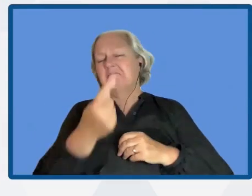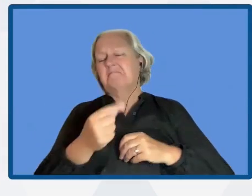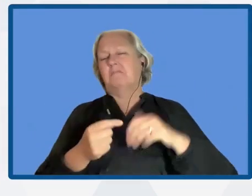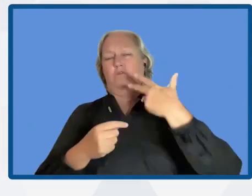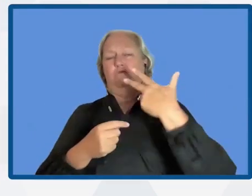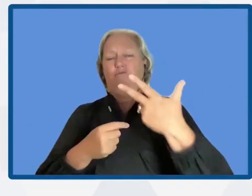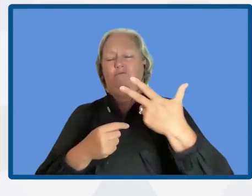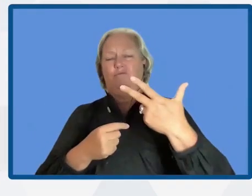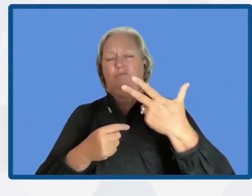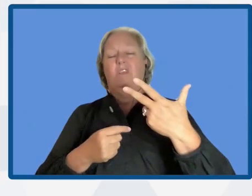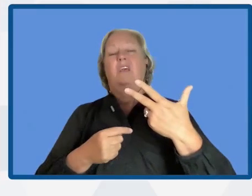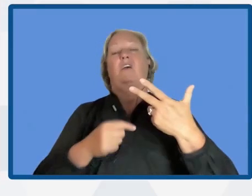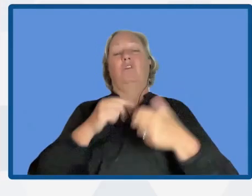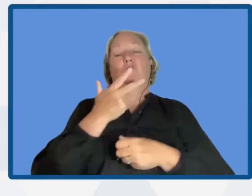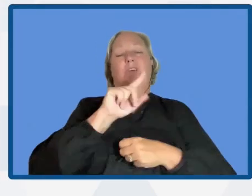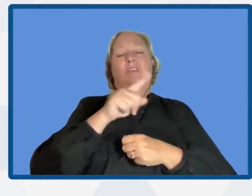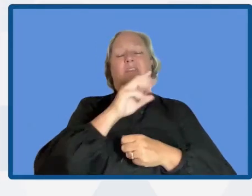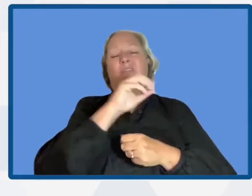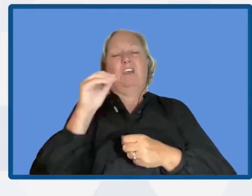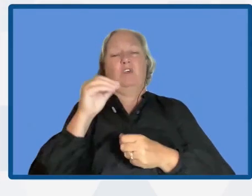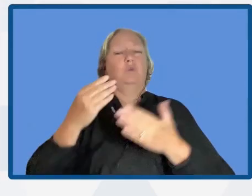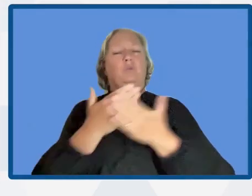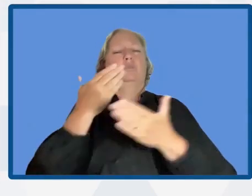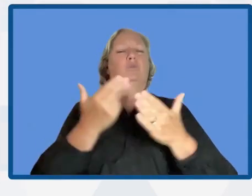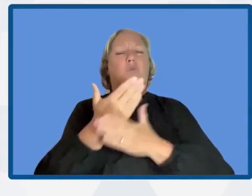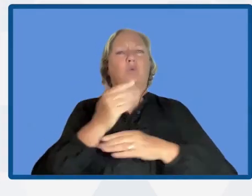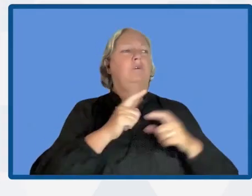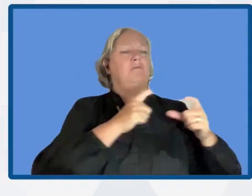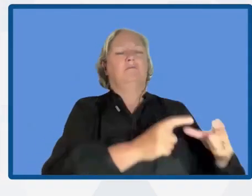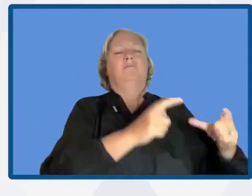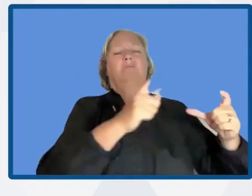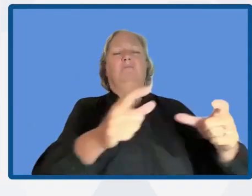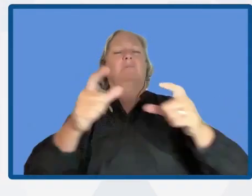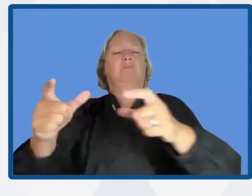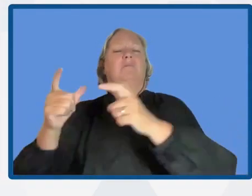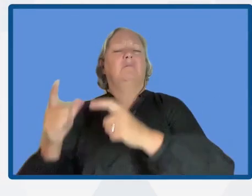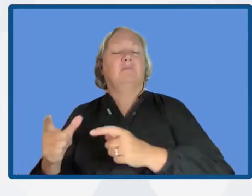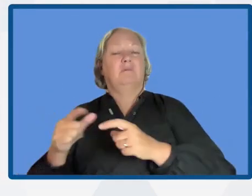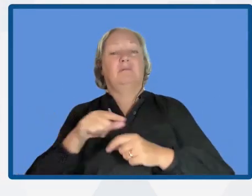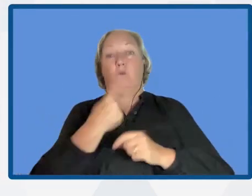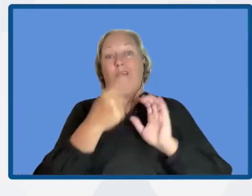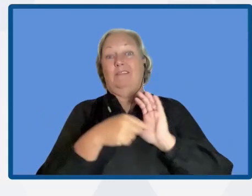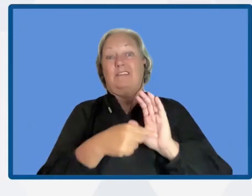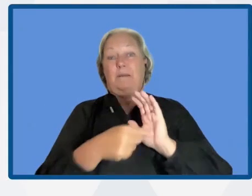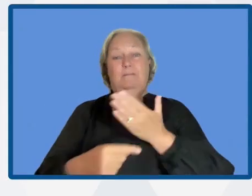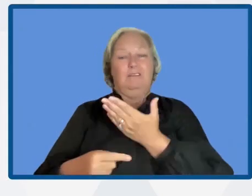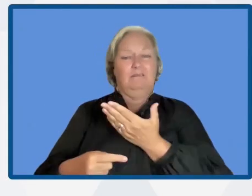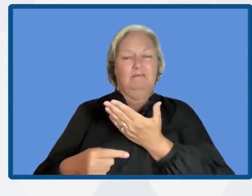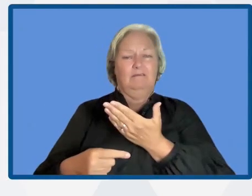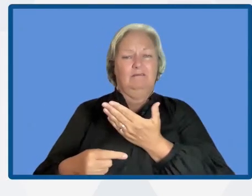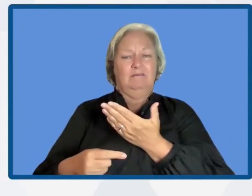3,000 new glacier lagoons. This is an example of a lagoon that belongs to the